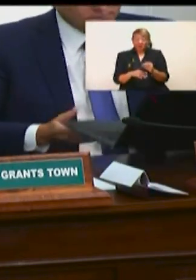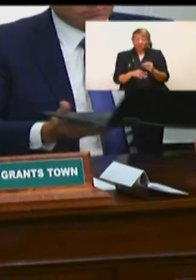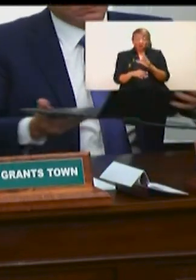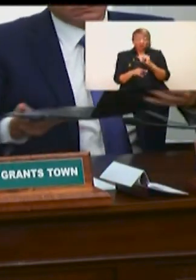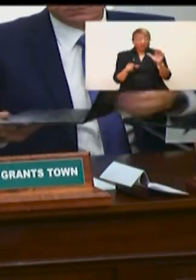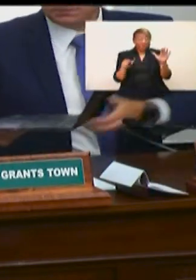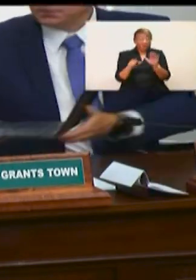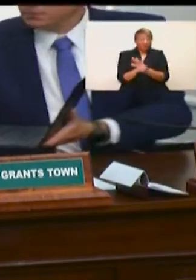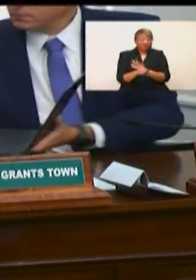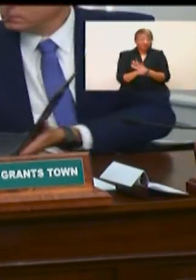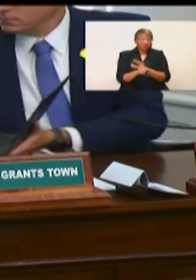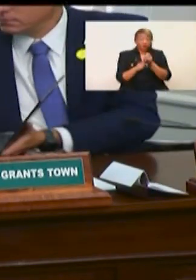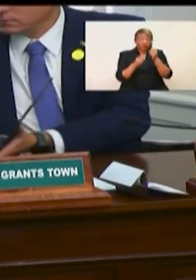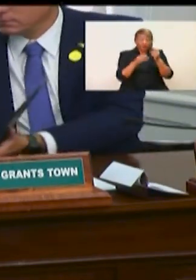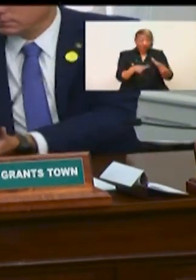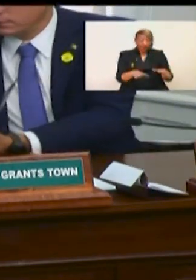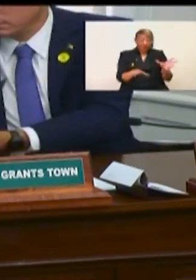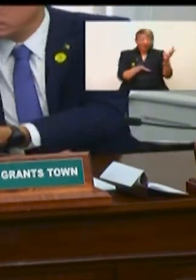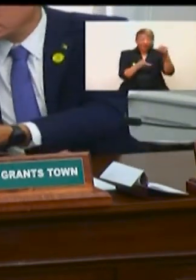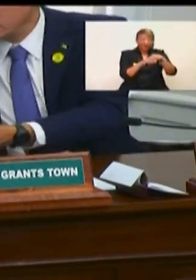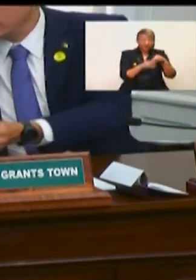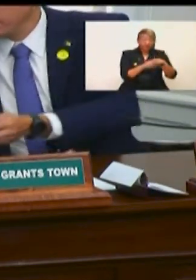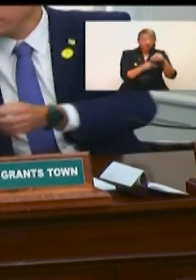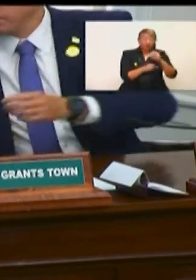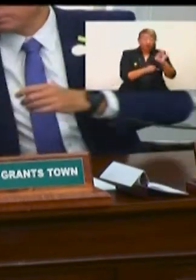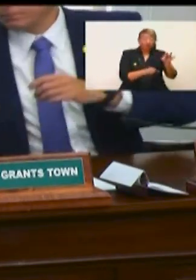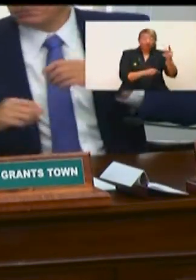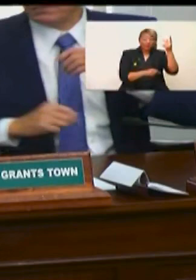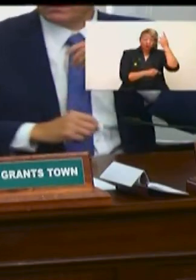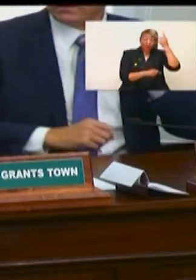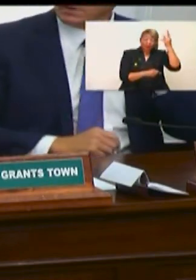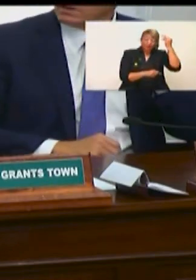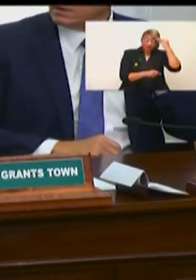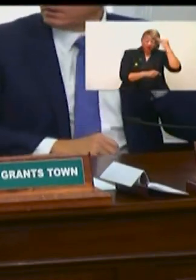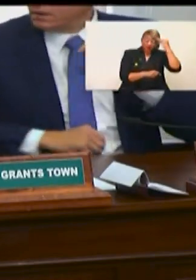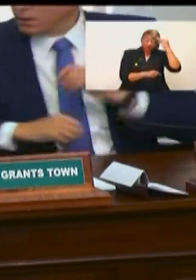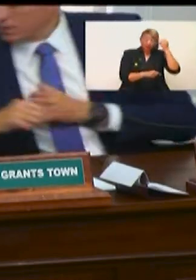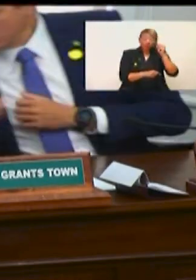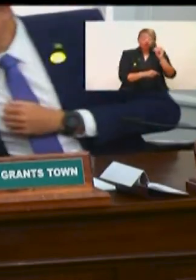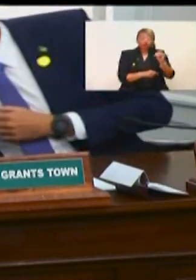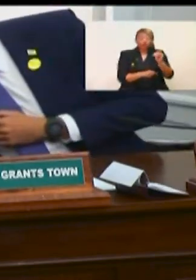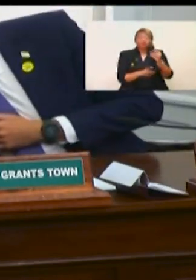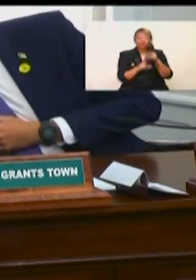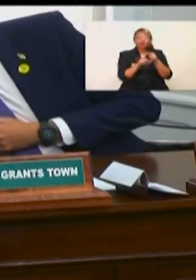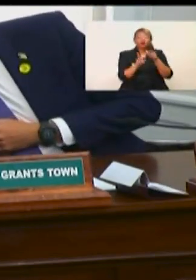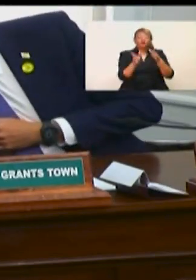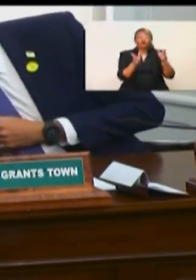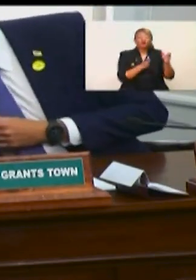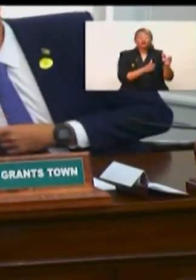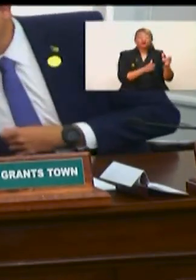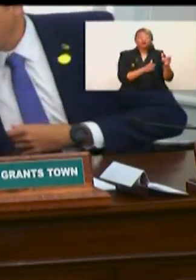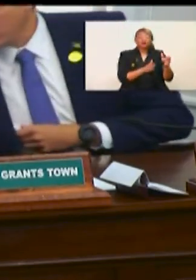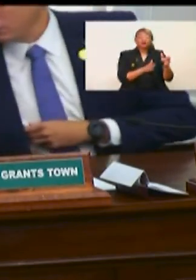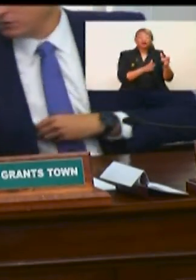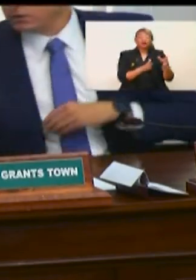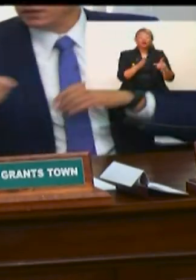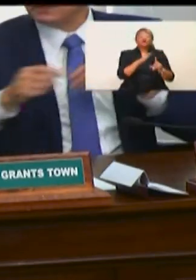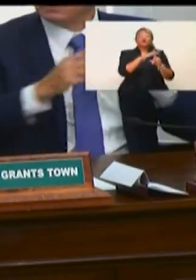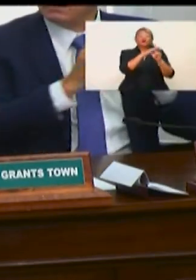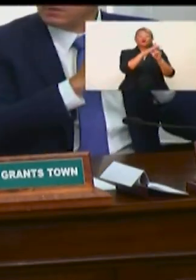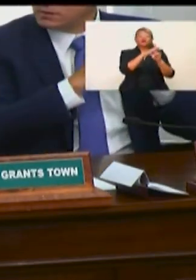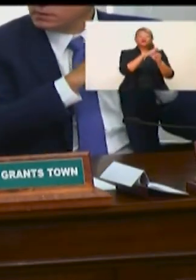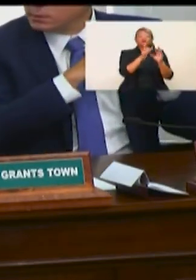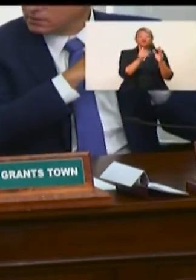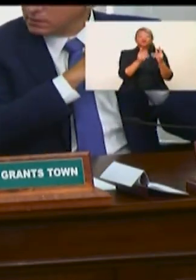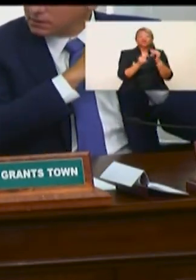without the intervention of the prime minister. So his point of order, Mr. Deputy, I just want to raise the question,